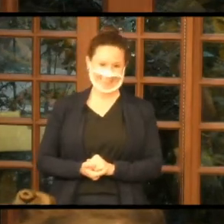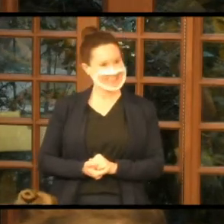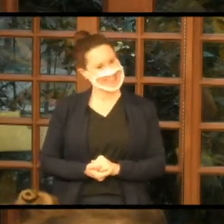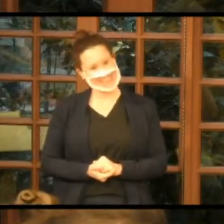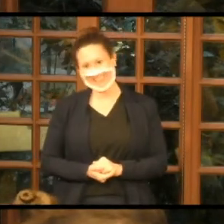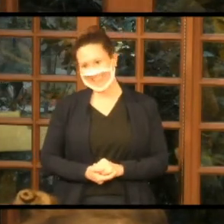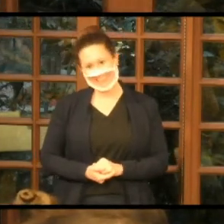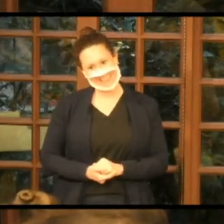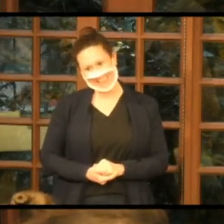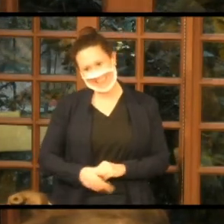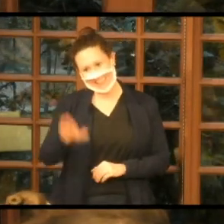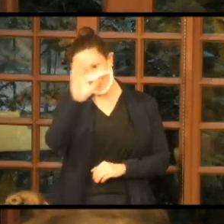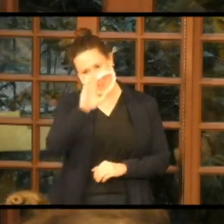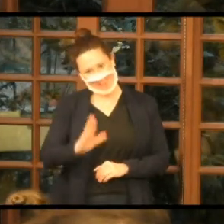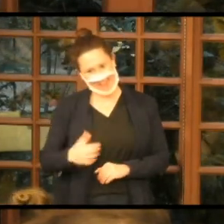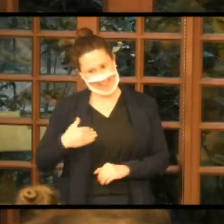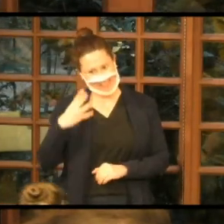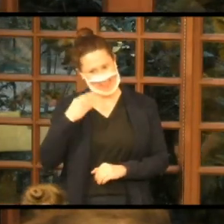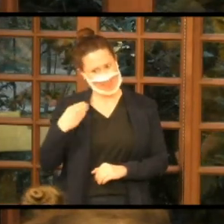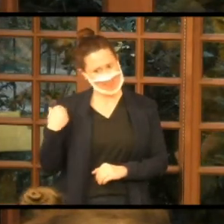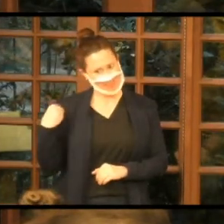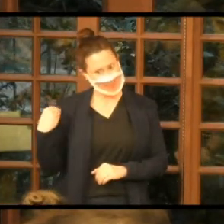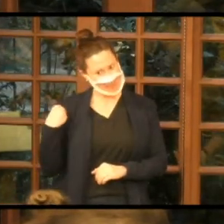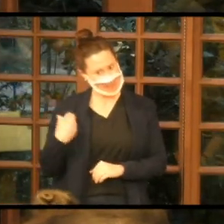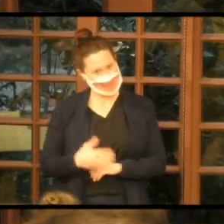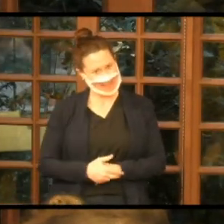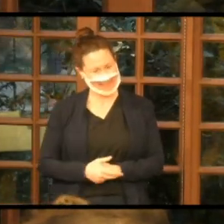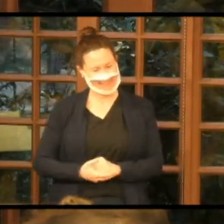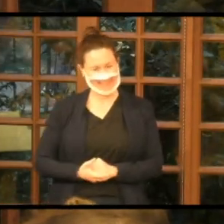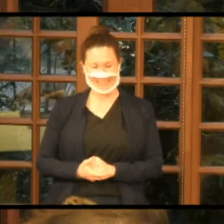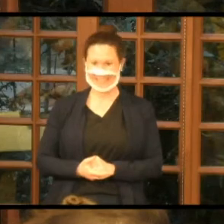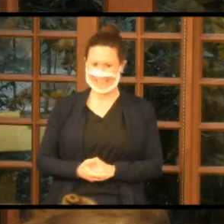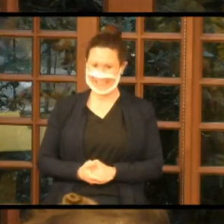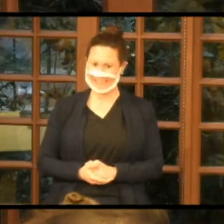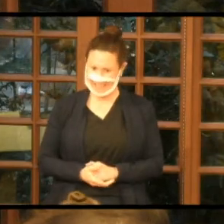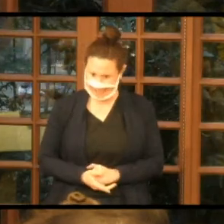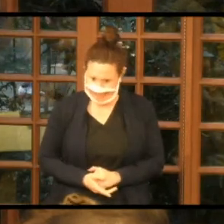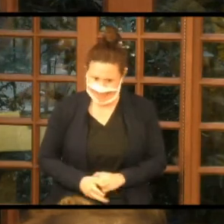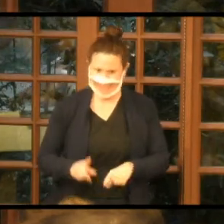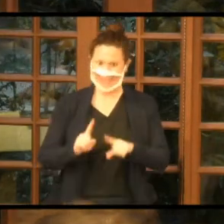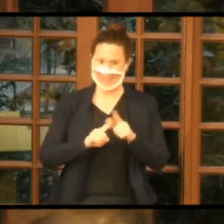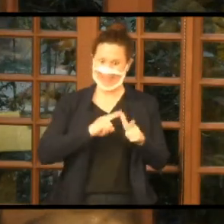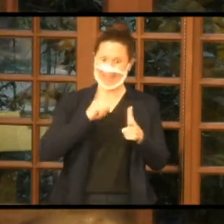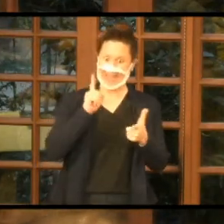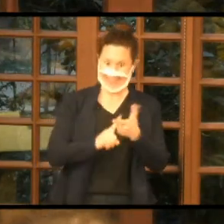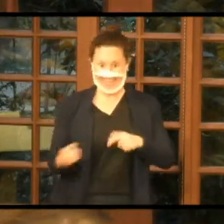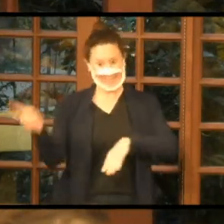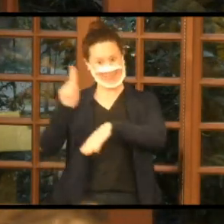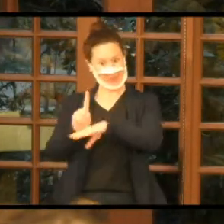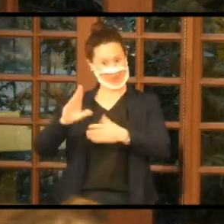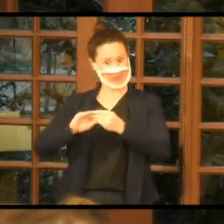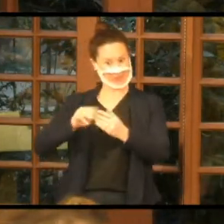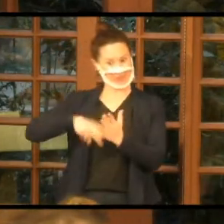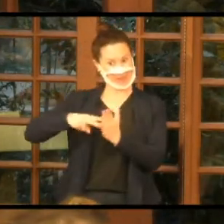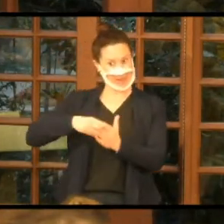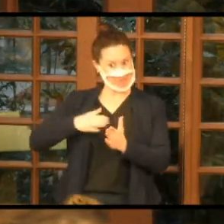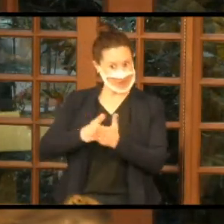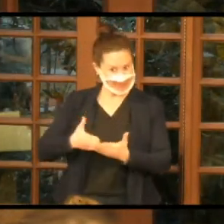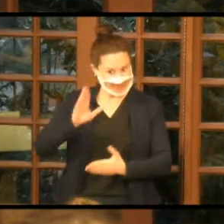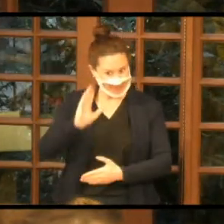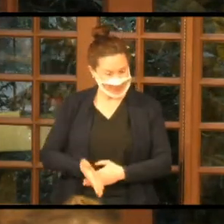I've never had that experience before. Let alone, like, and then gave a reading? Like,